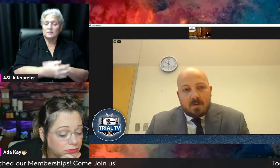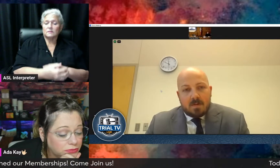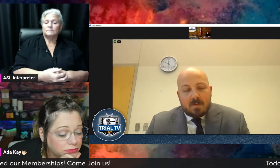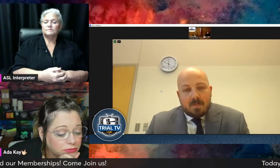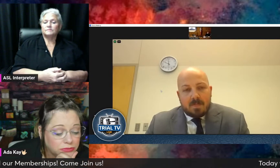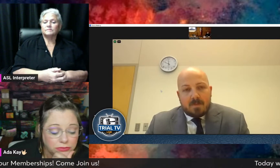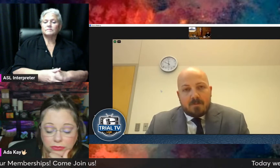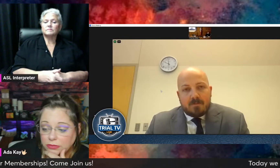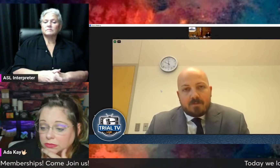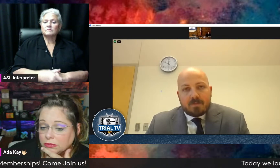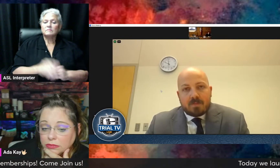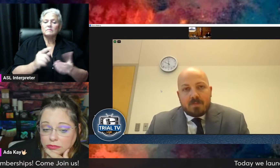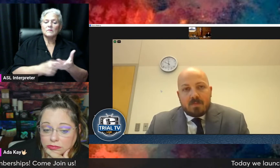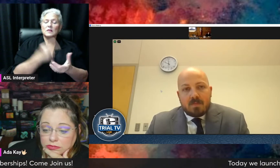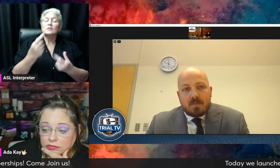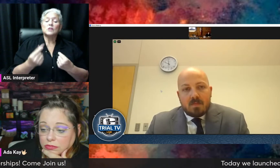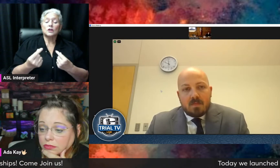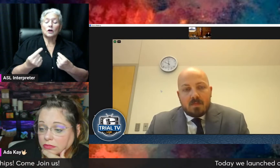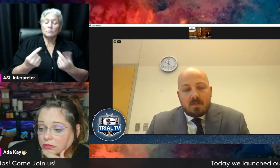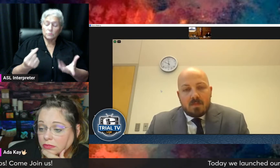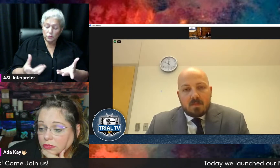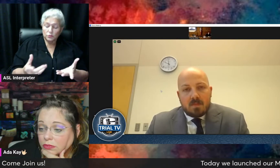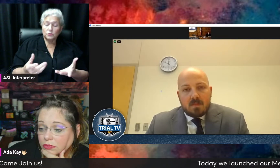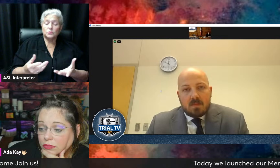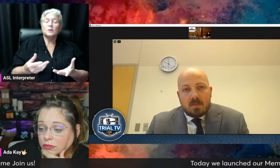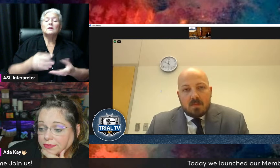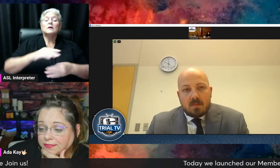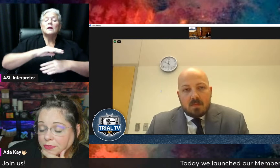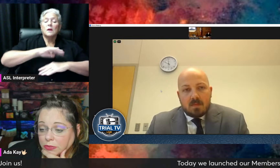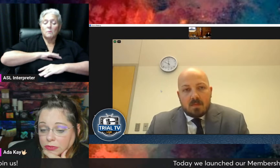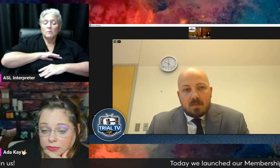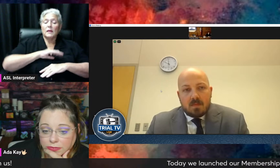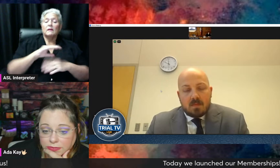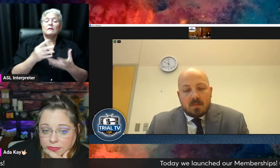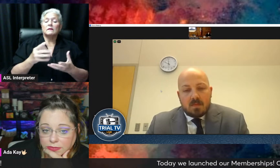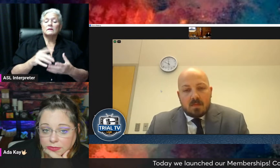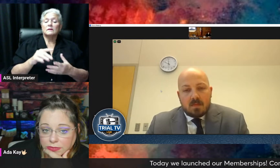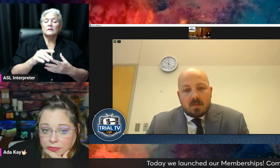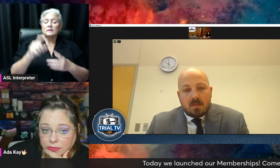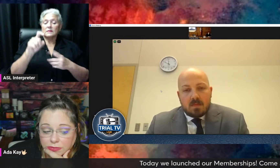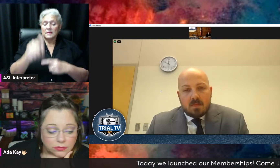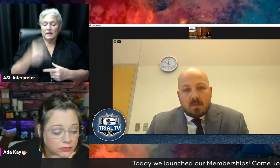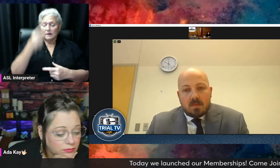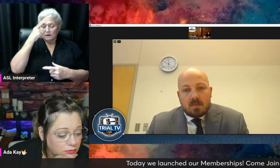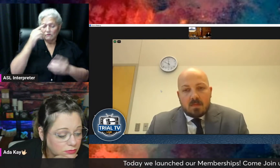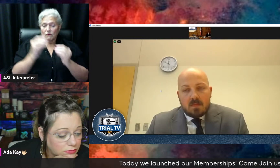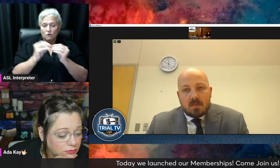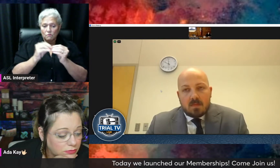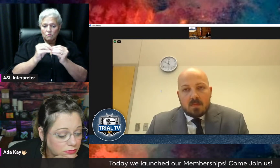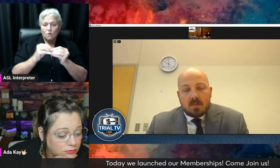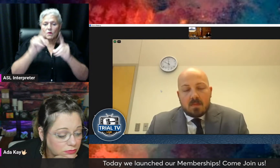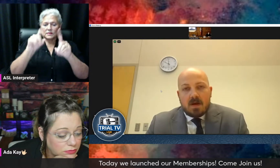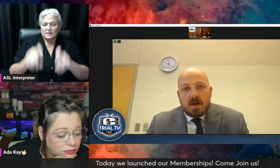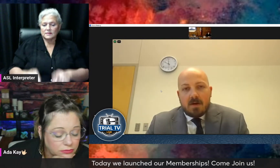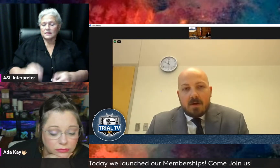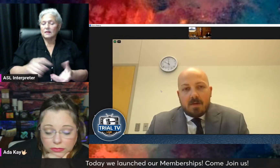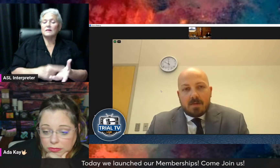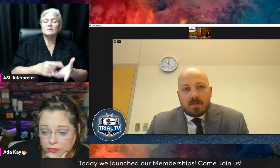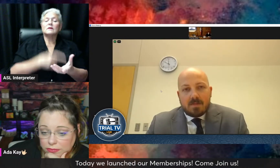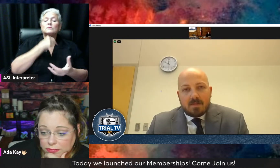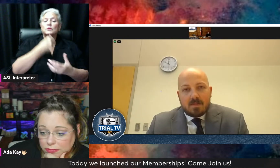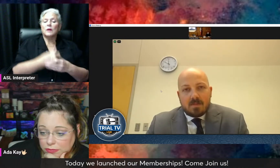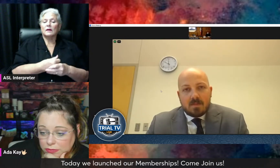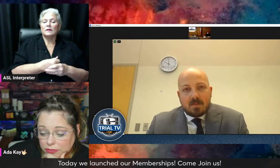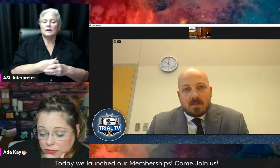Thank you very much. I don't have any further questions. Cross-examination. Good morning. How are you doing today? Good. How are